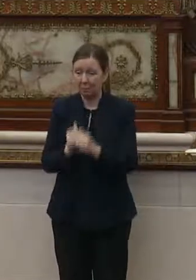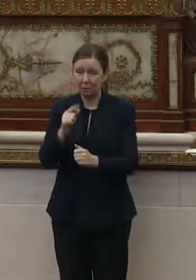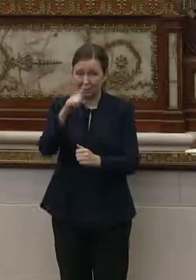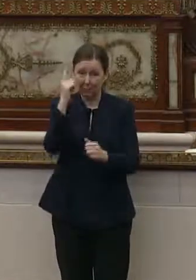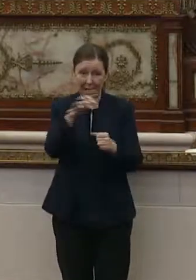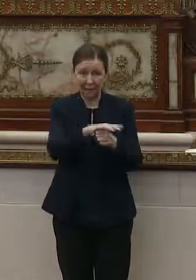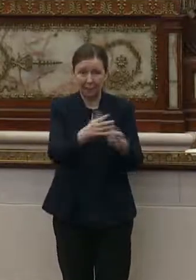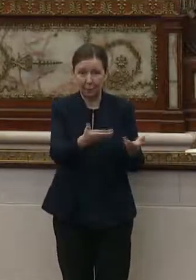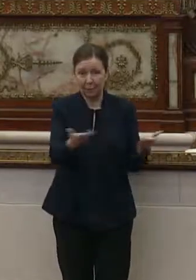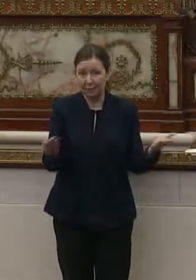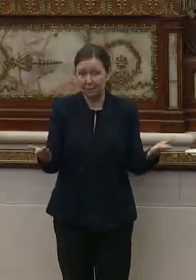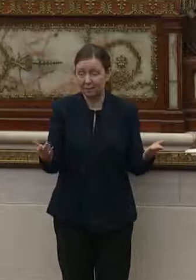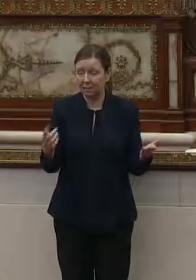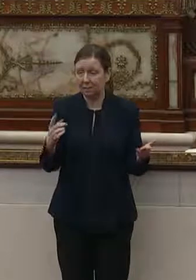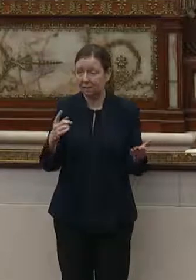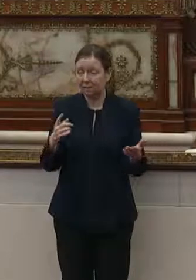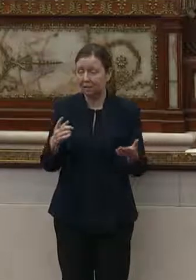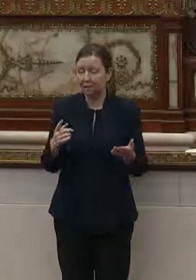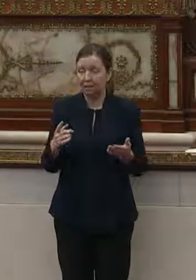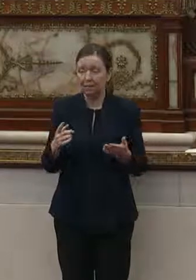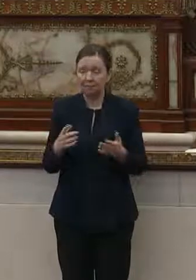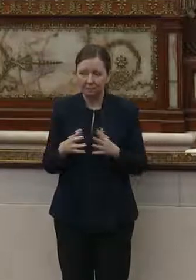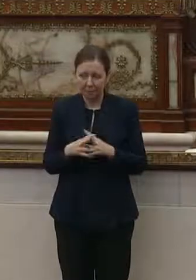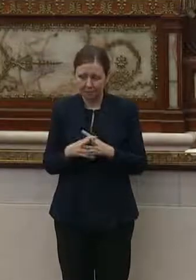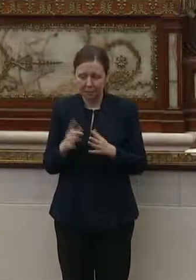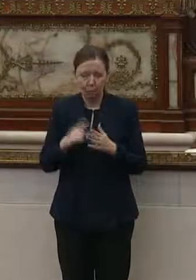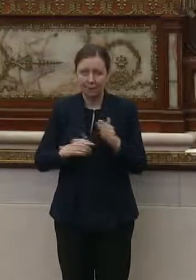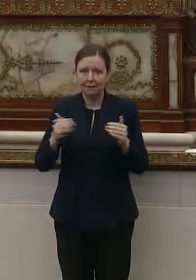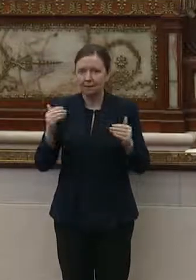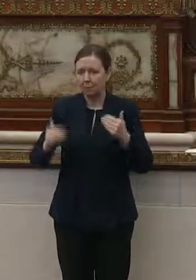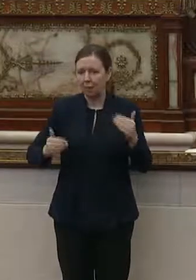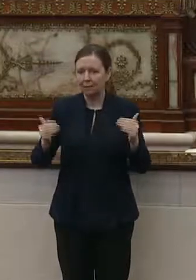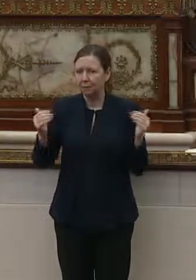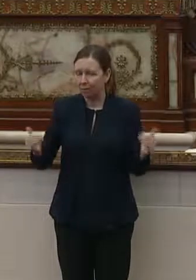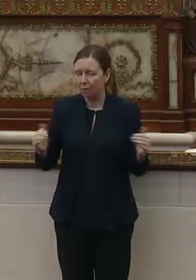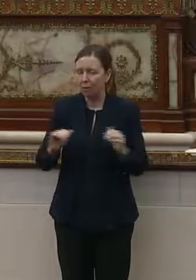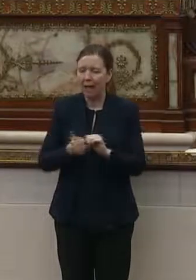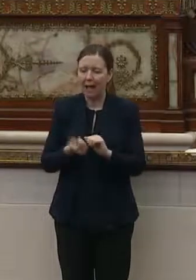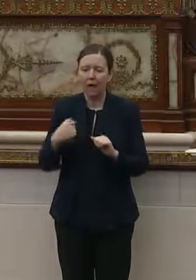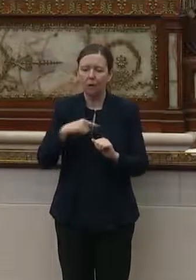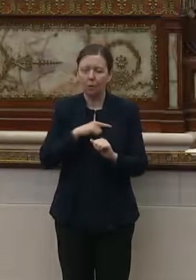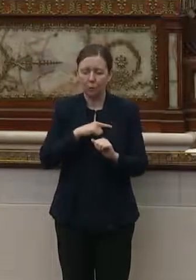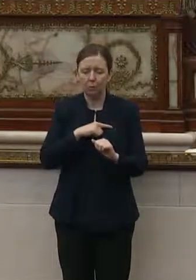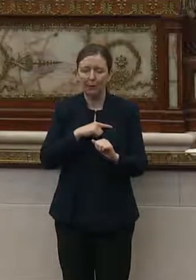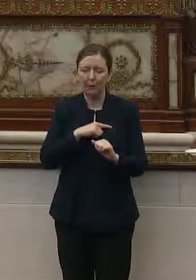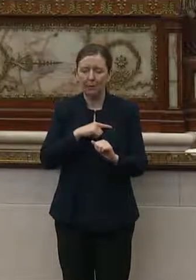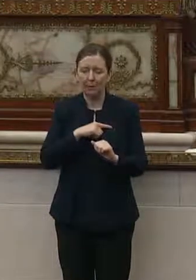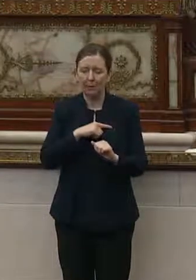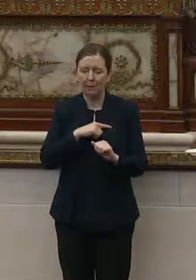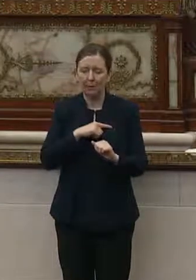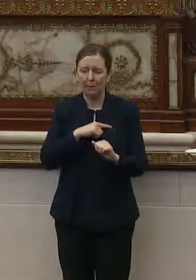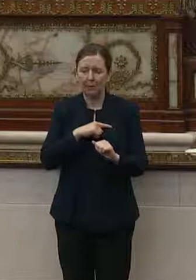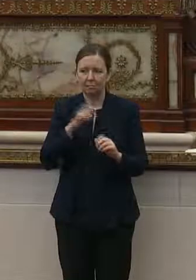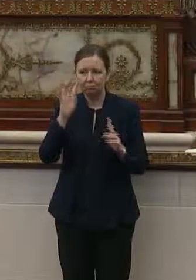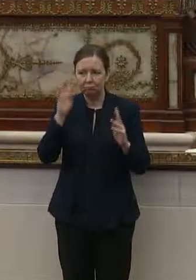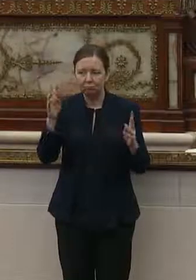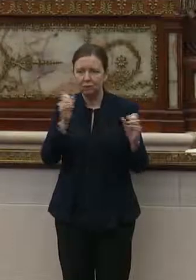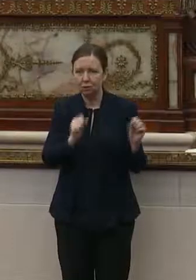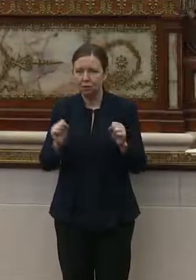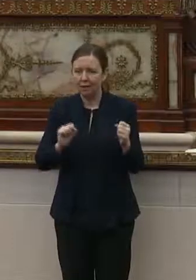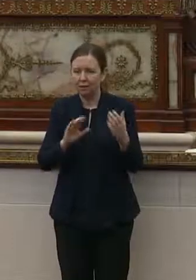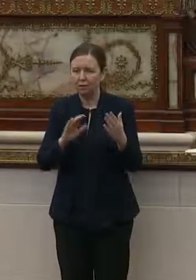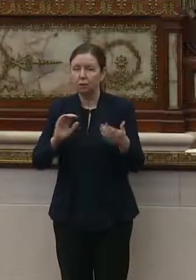Black neighborhoods, and saying, what's our process of moving forward? And so how will we as a city come up with a strategy